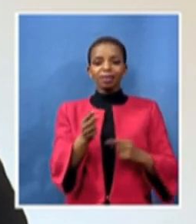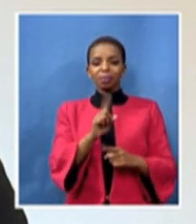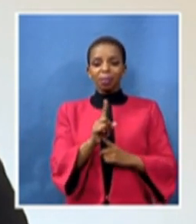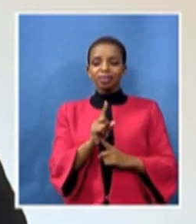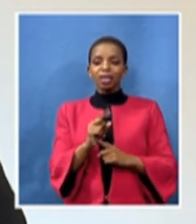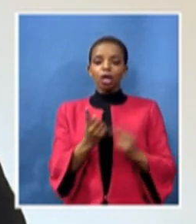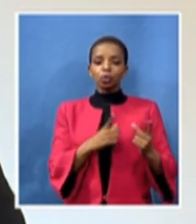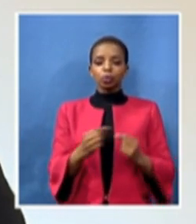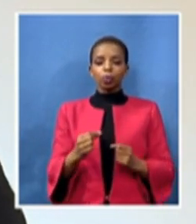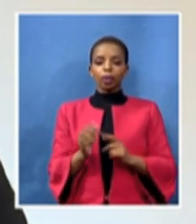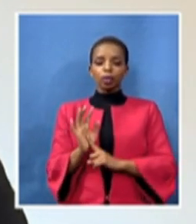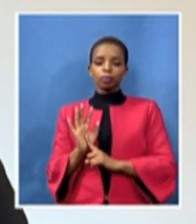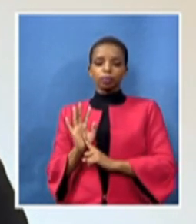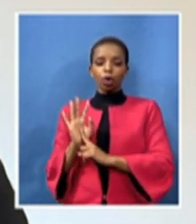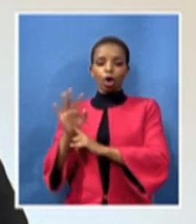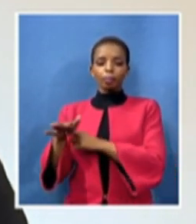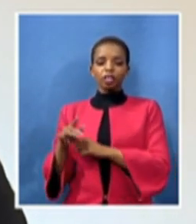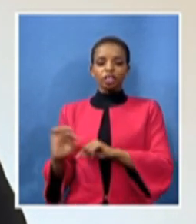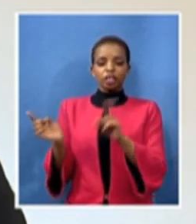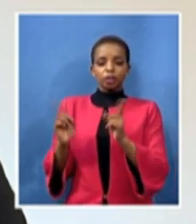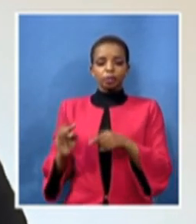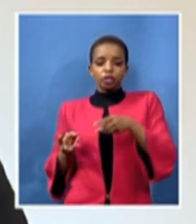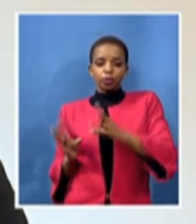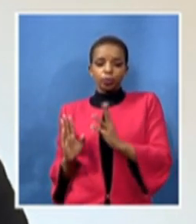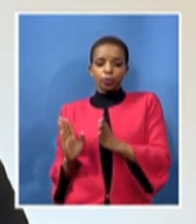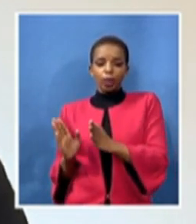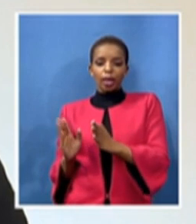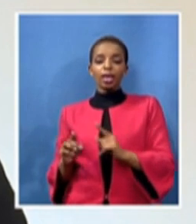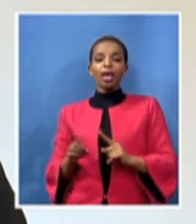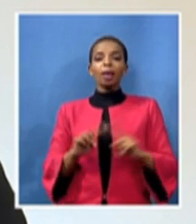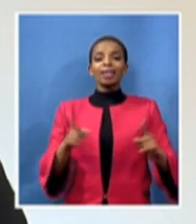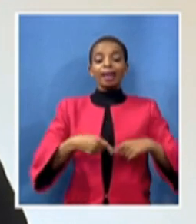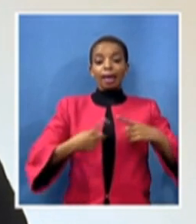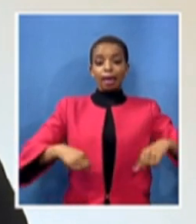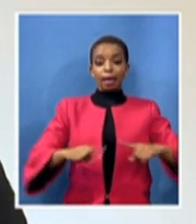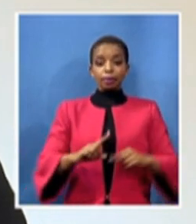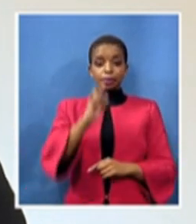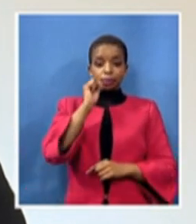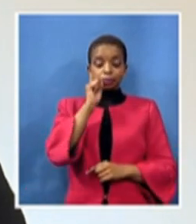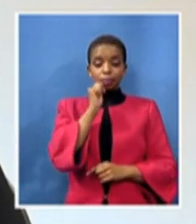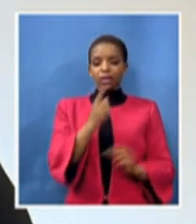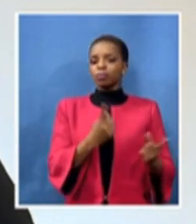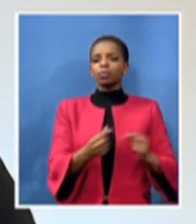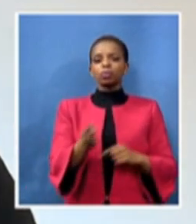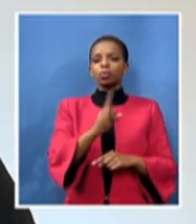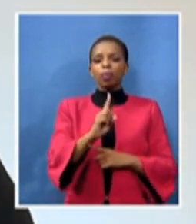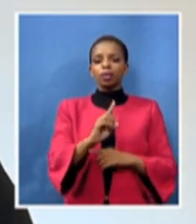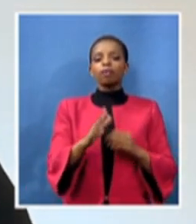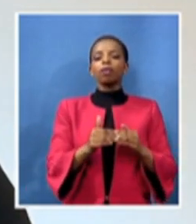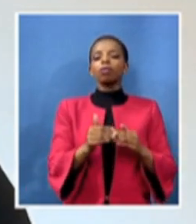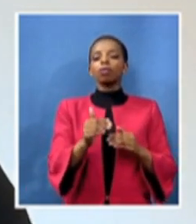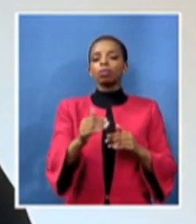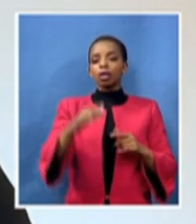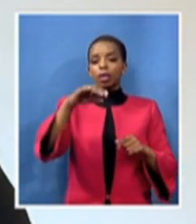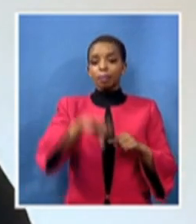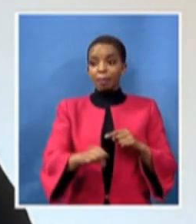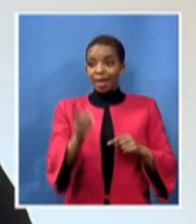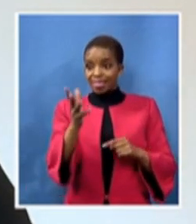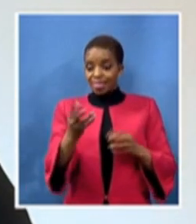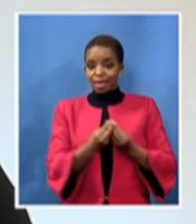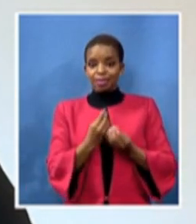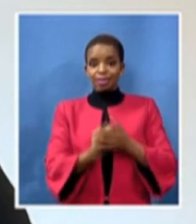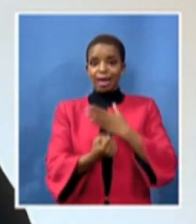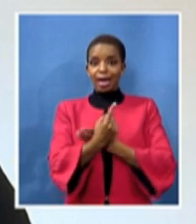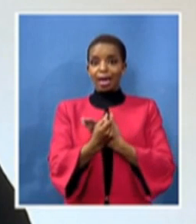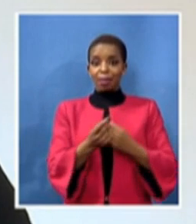take for us as men to realize that this sort of thing has no place in our communities? You do not need any law